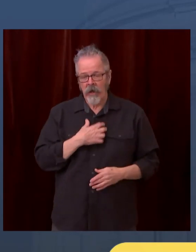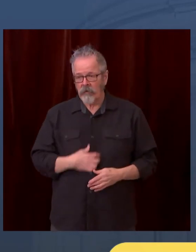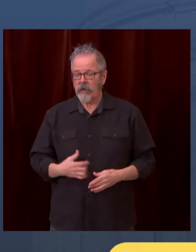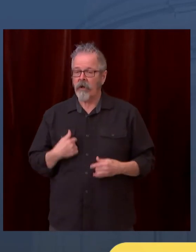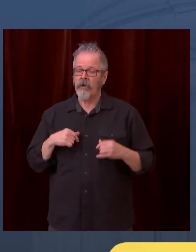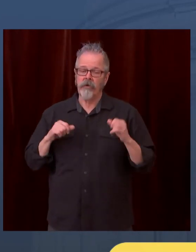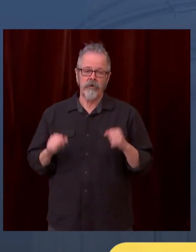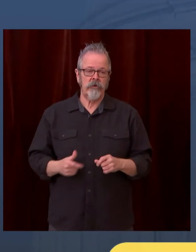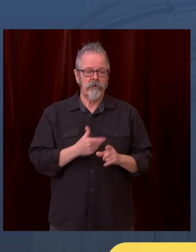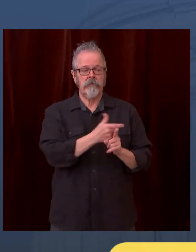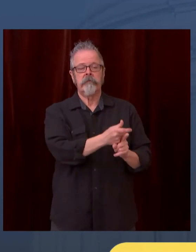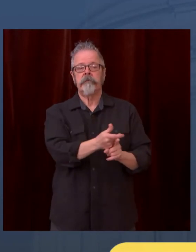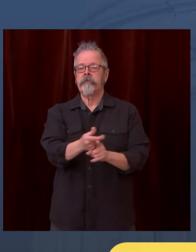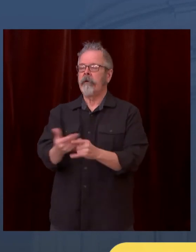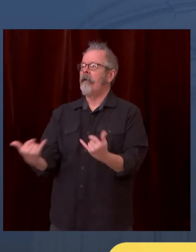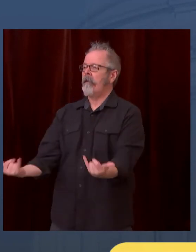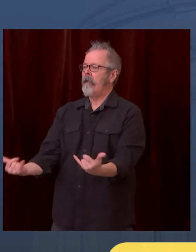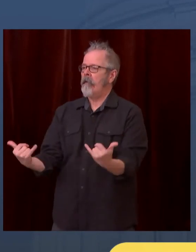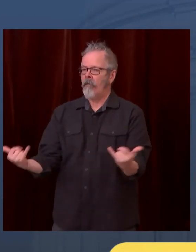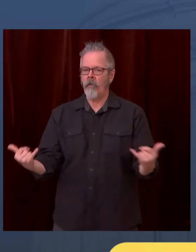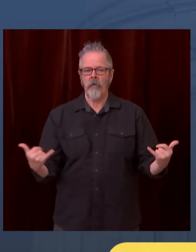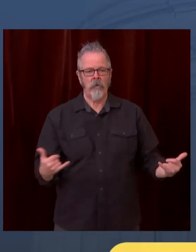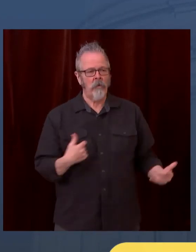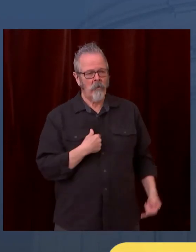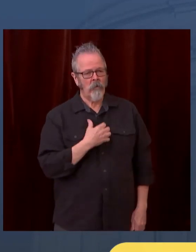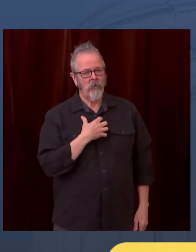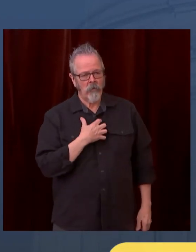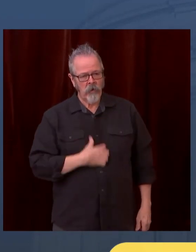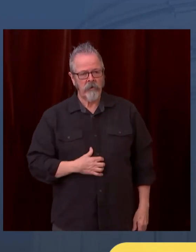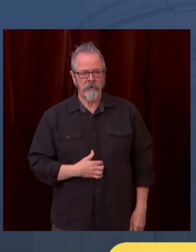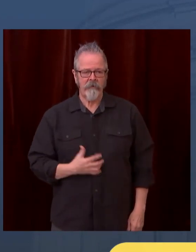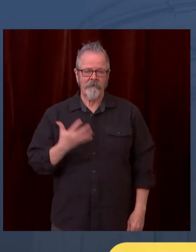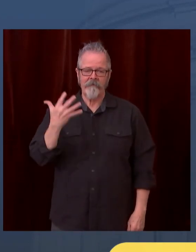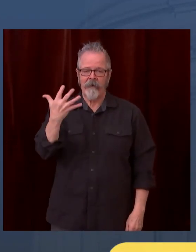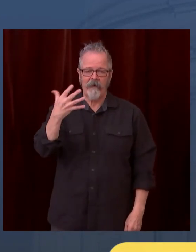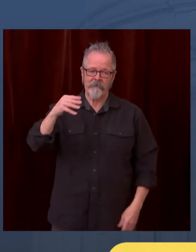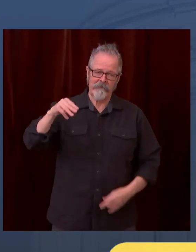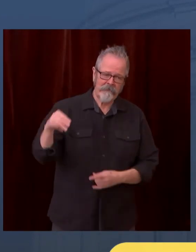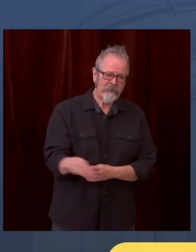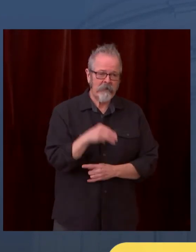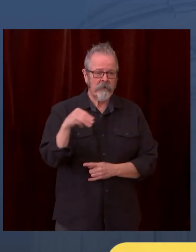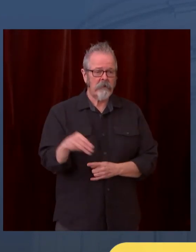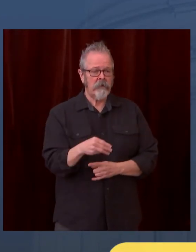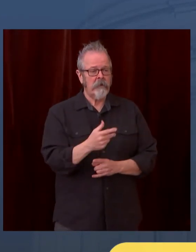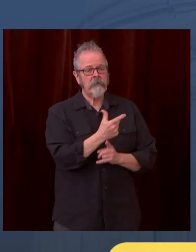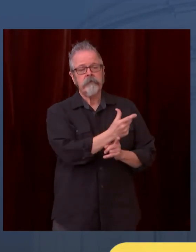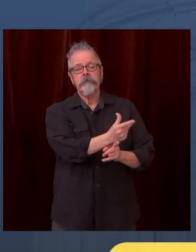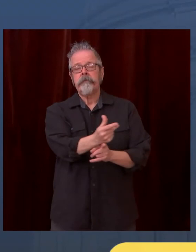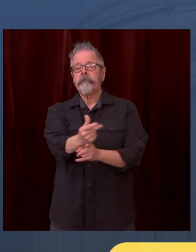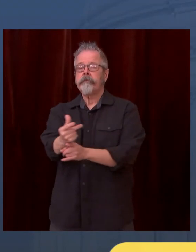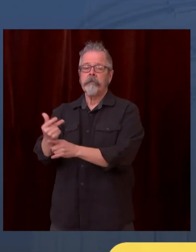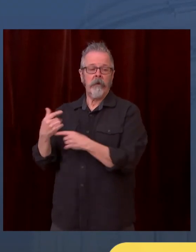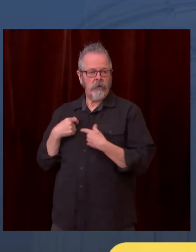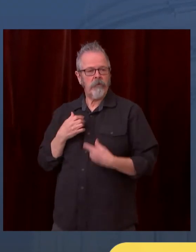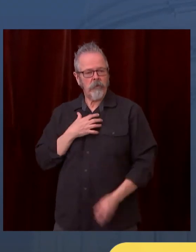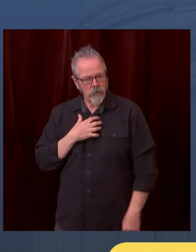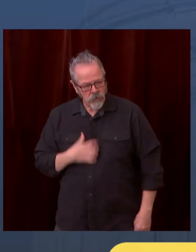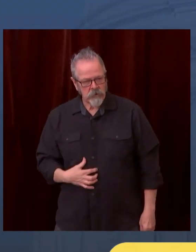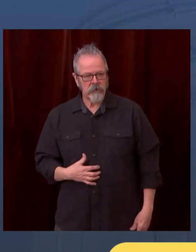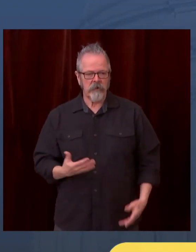5 million doses and have it in people's arms by 5 this afternoon, I would certainly do it. We are in a race against some of these